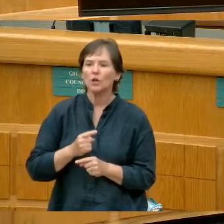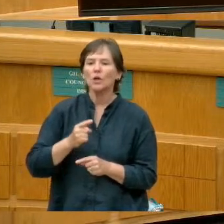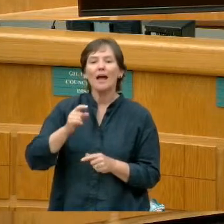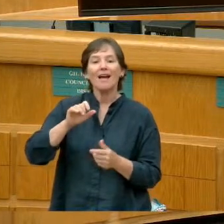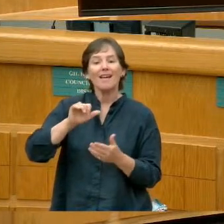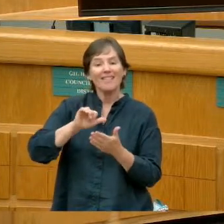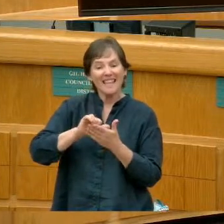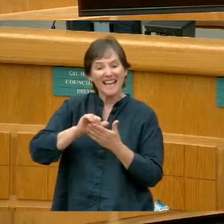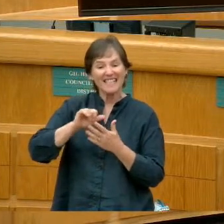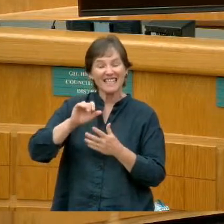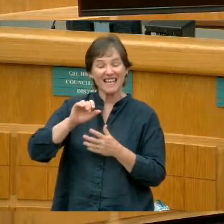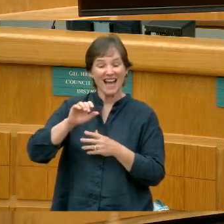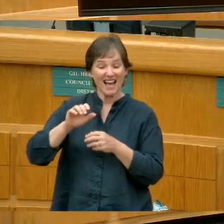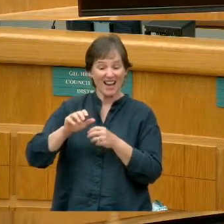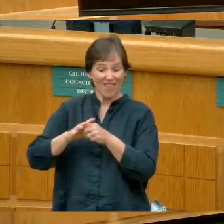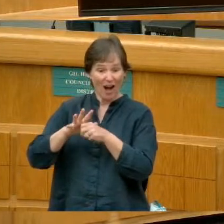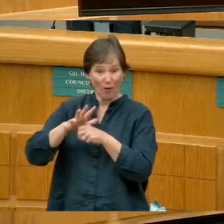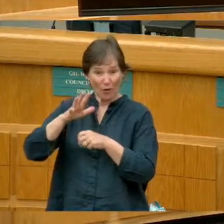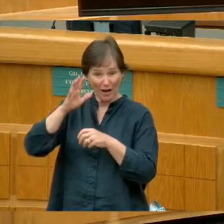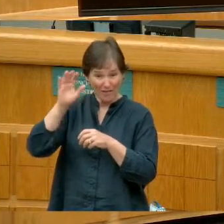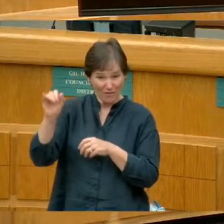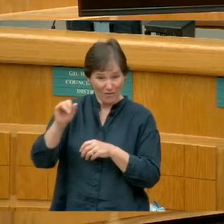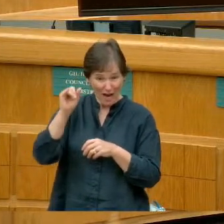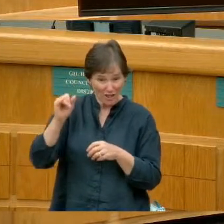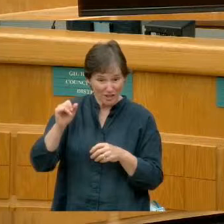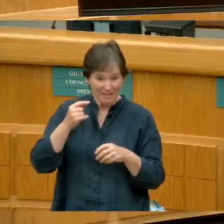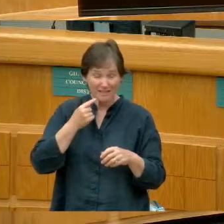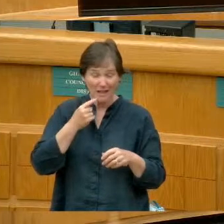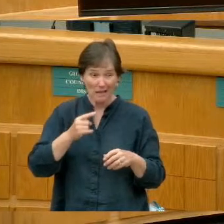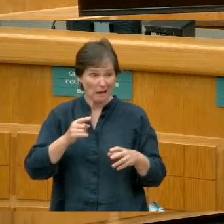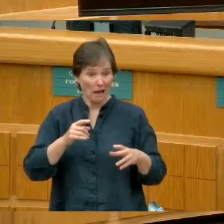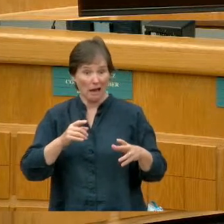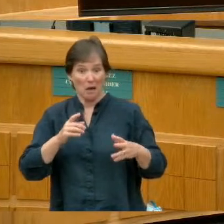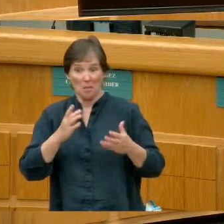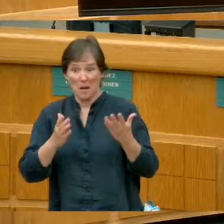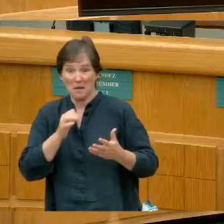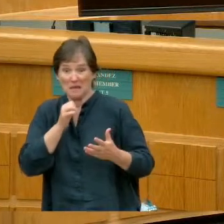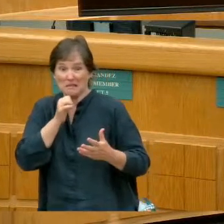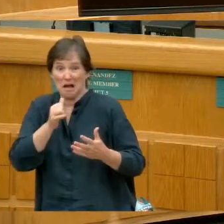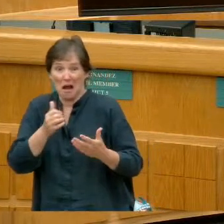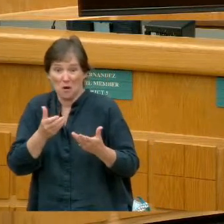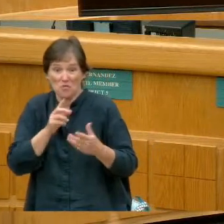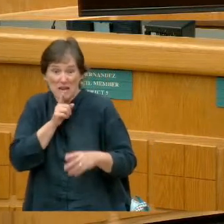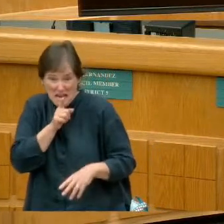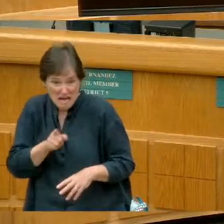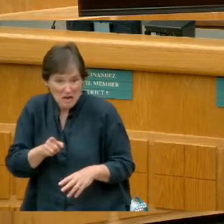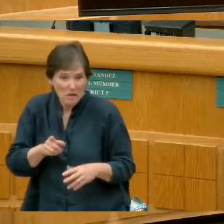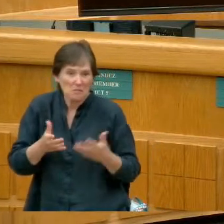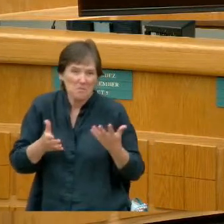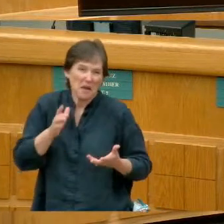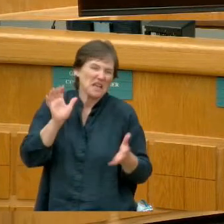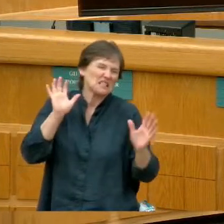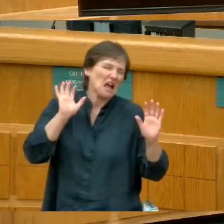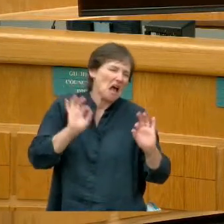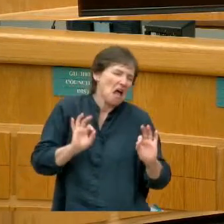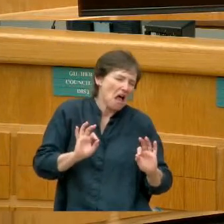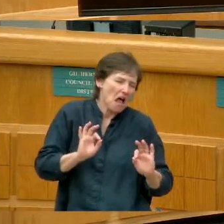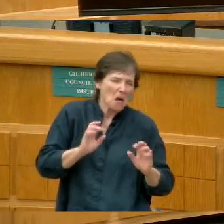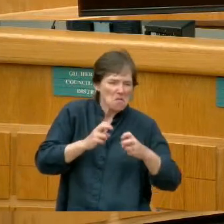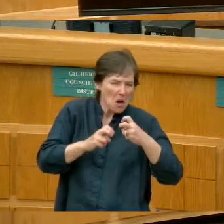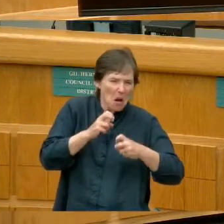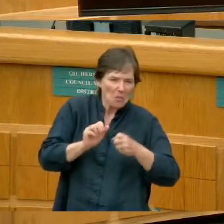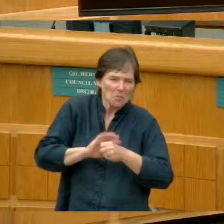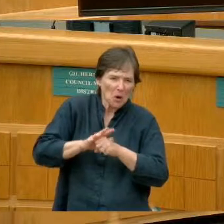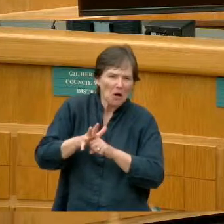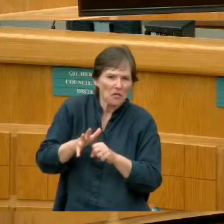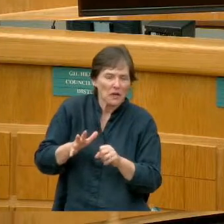viral infection does not exist, or the shares make the viral infection as a downplayed event. But on the